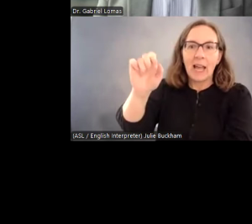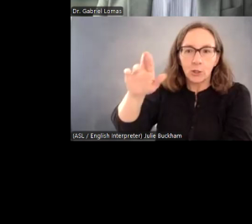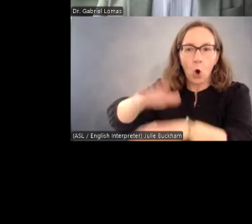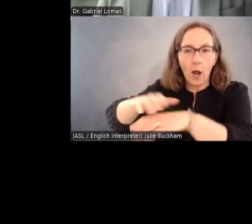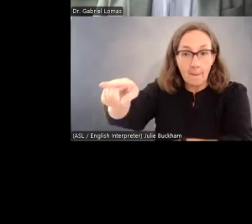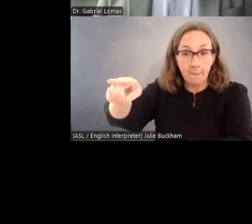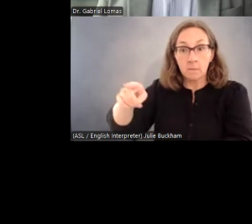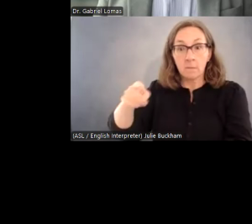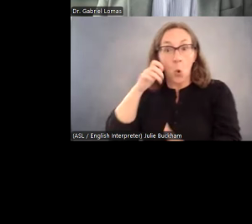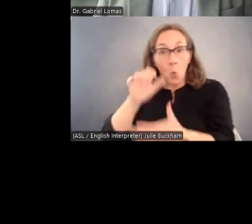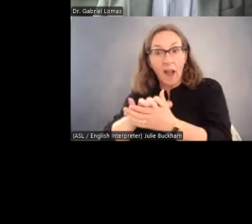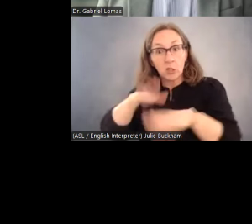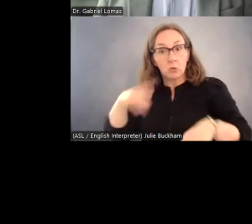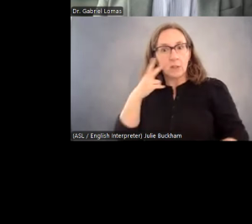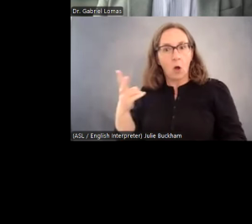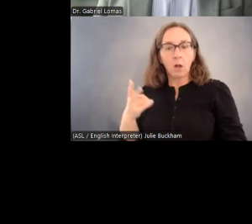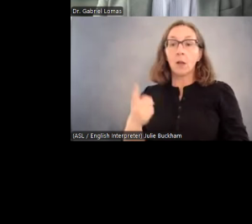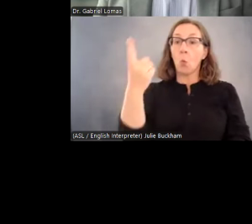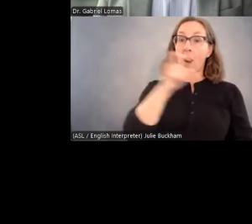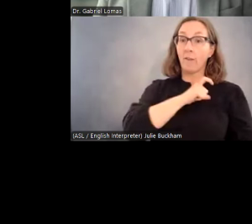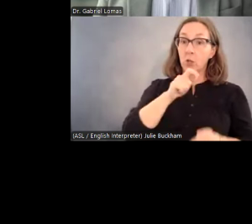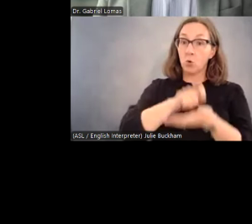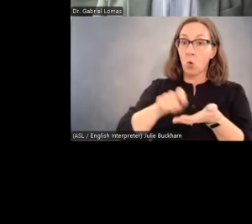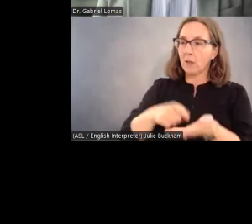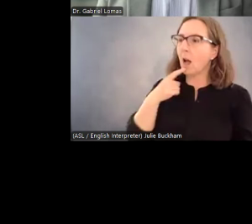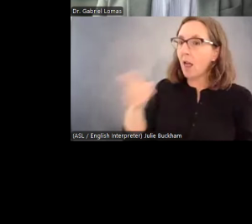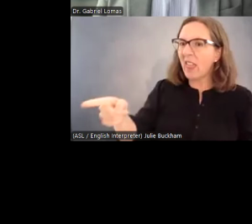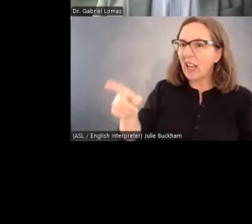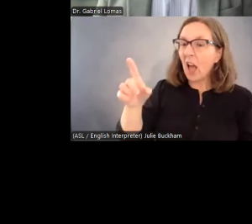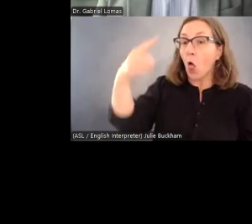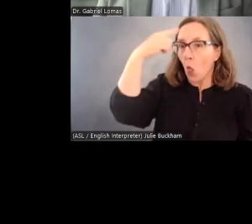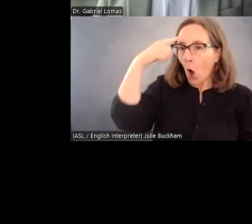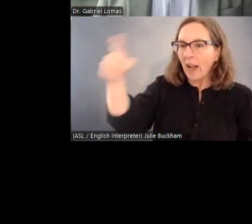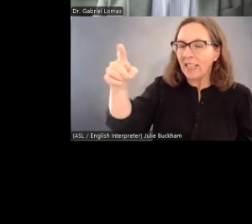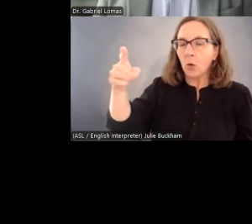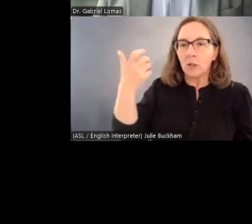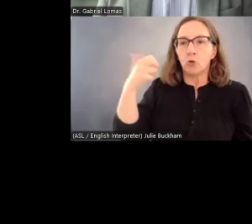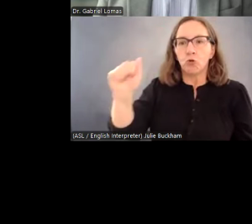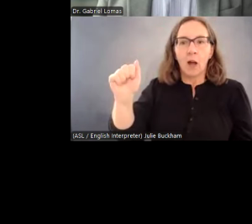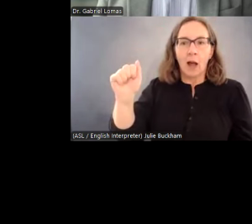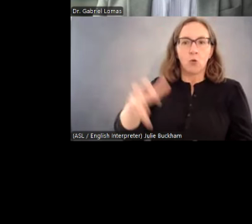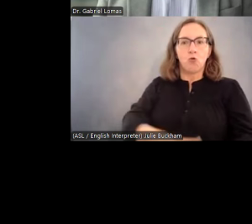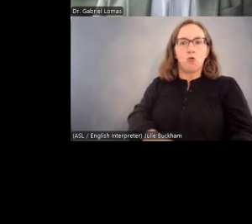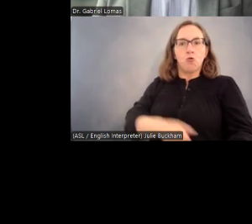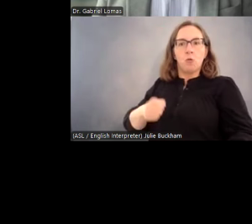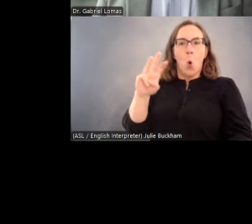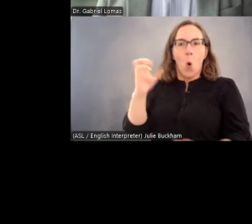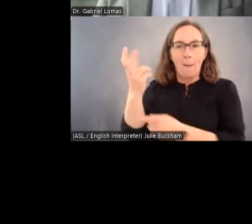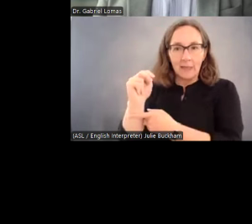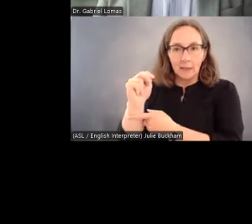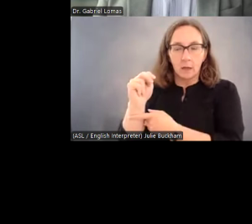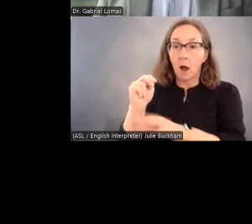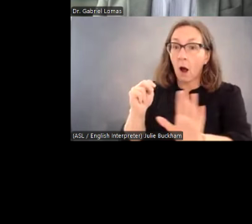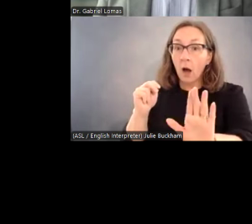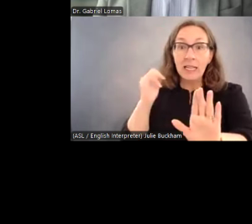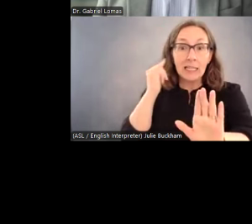app that they tased him because they thought he may have been reaching for a weapon. And the officer said, "We never would have